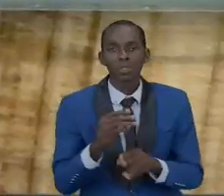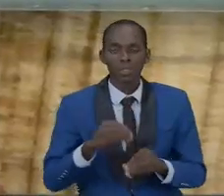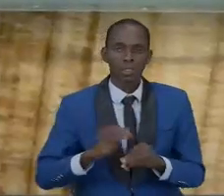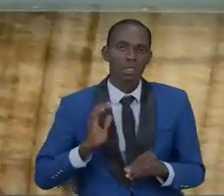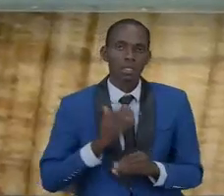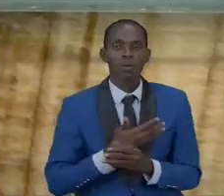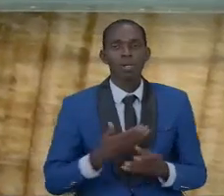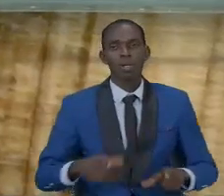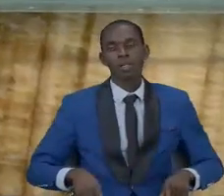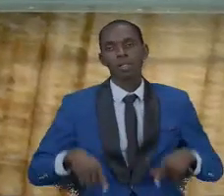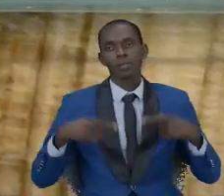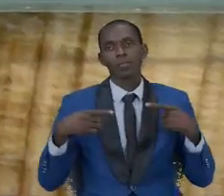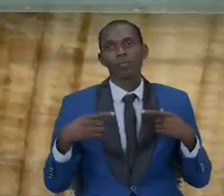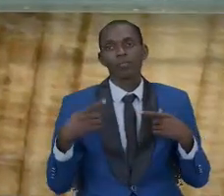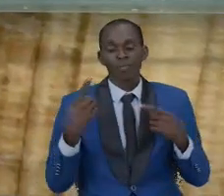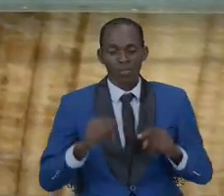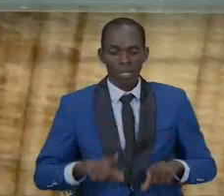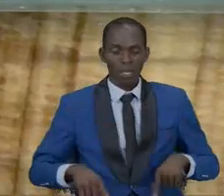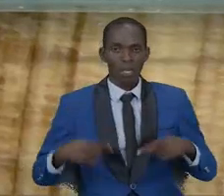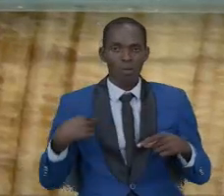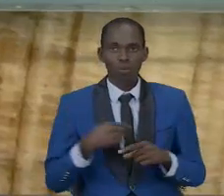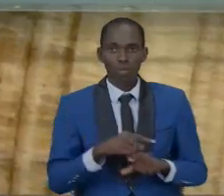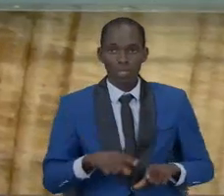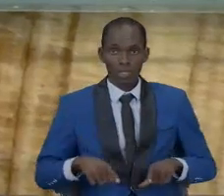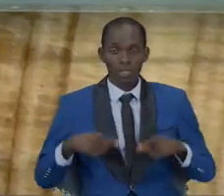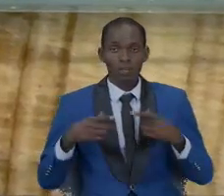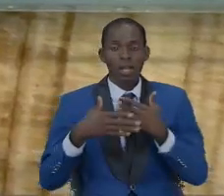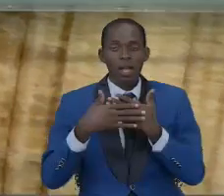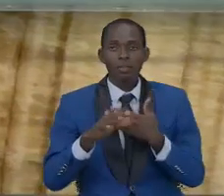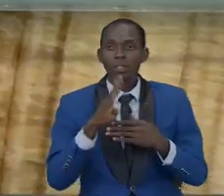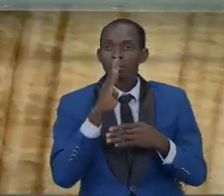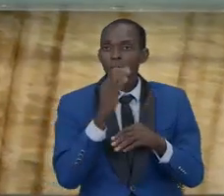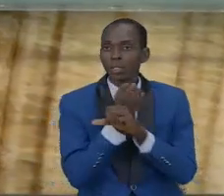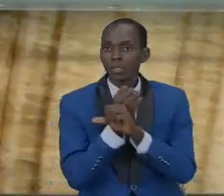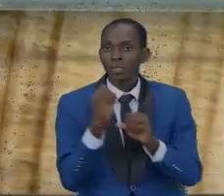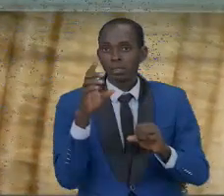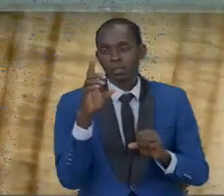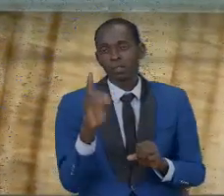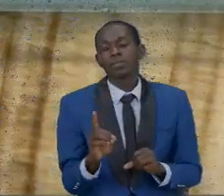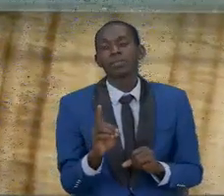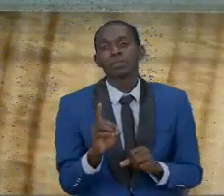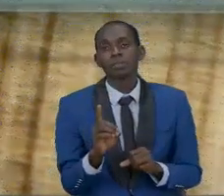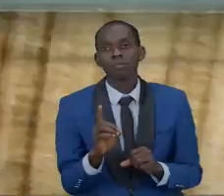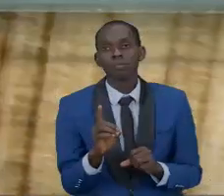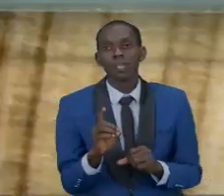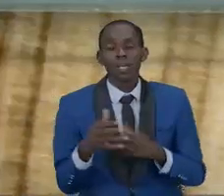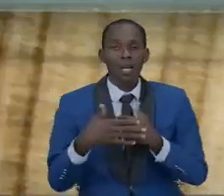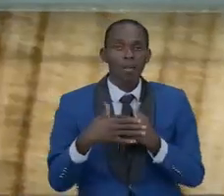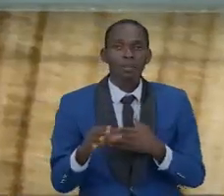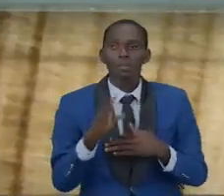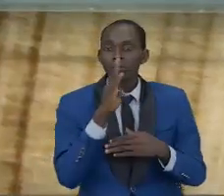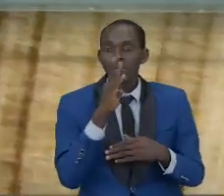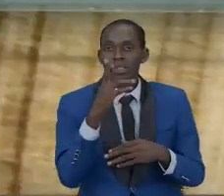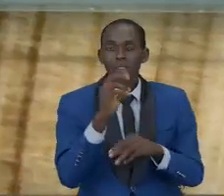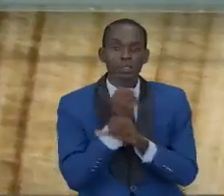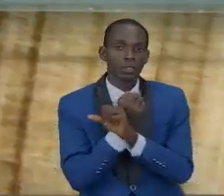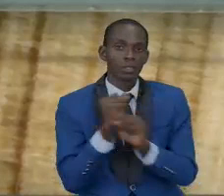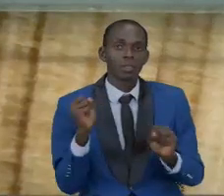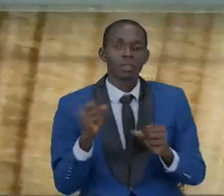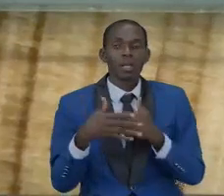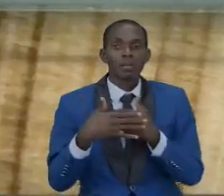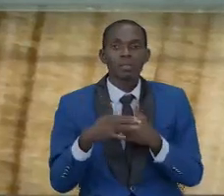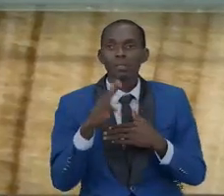lives the life will live after being justified after being said after being redeemed